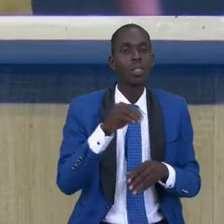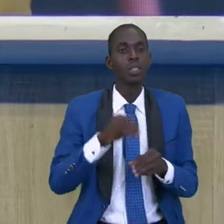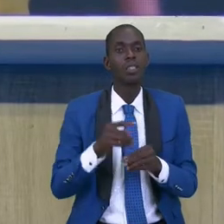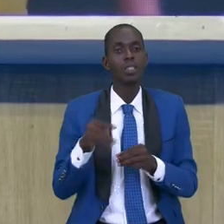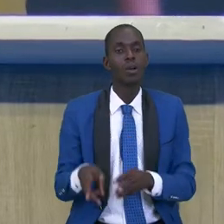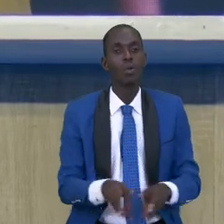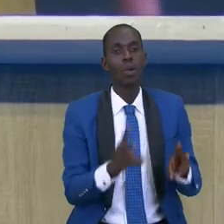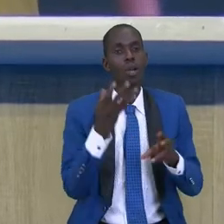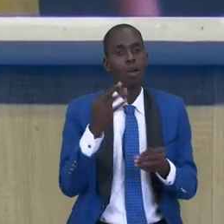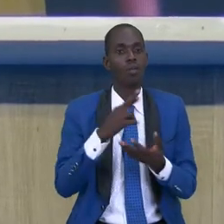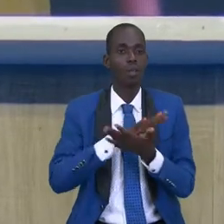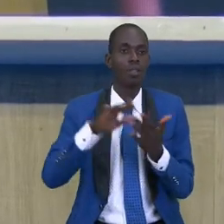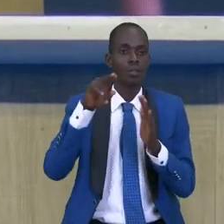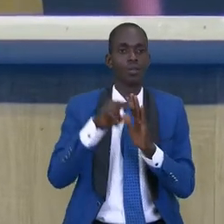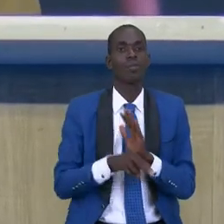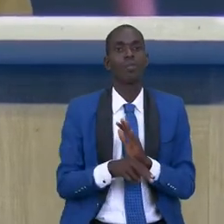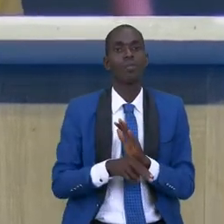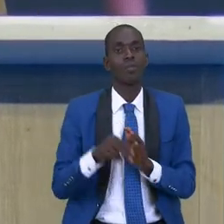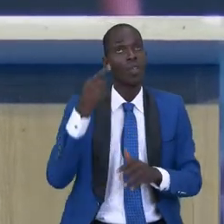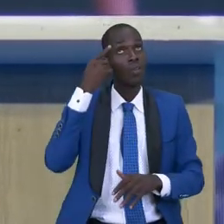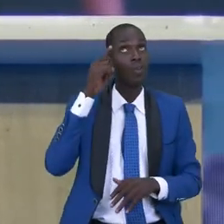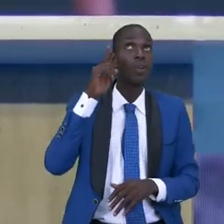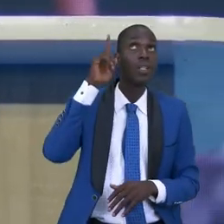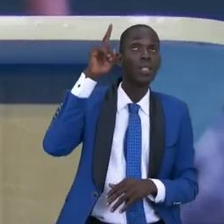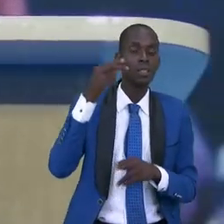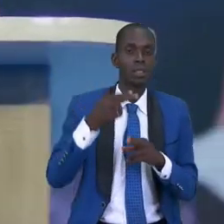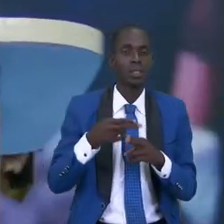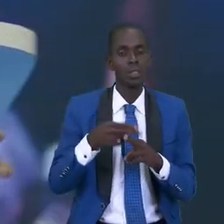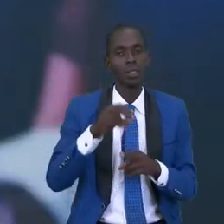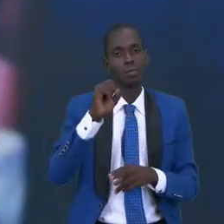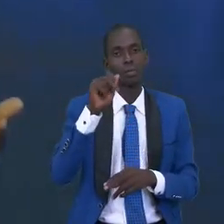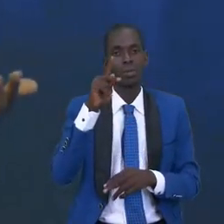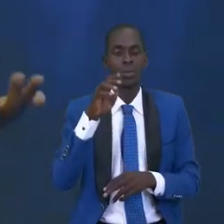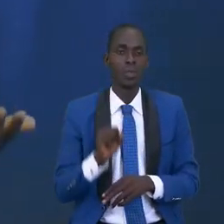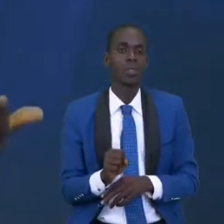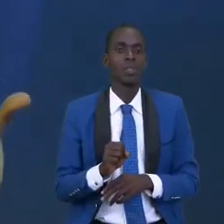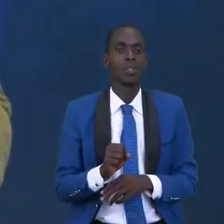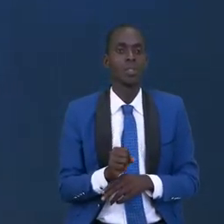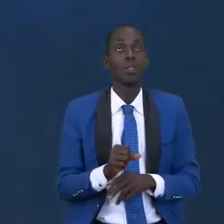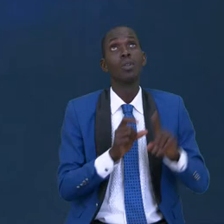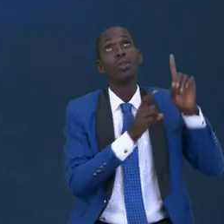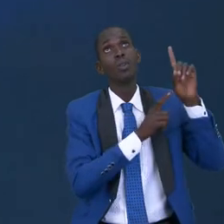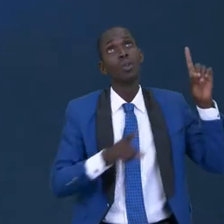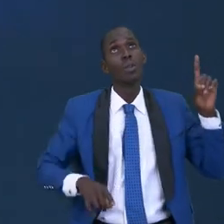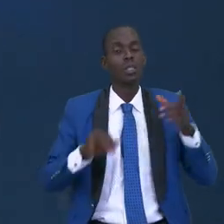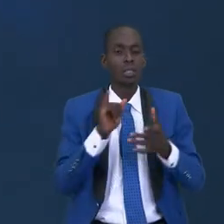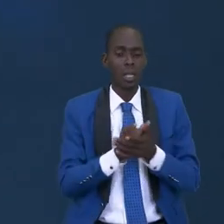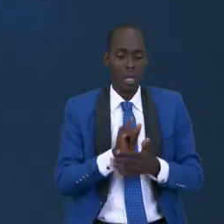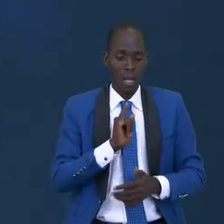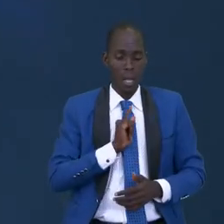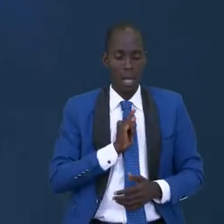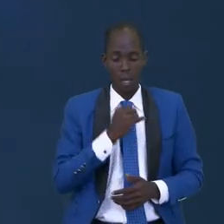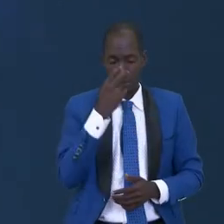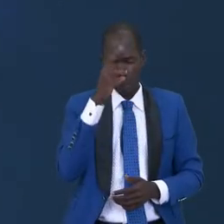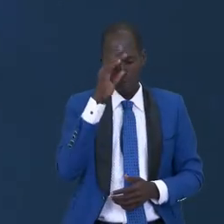of righteousness for his name's sake, Lord, that I might receive